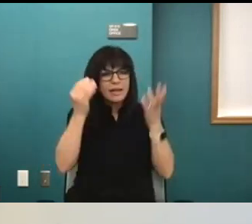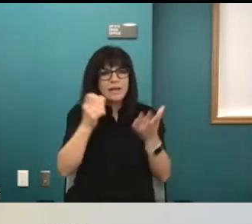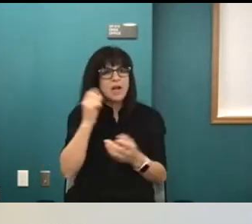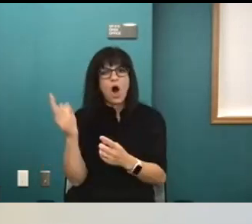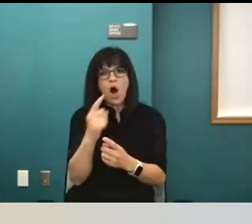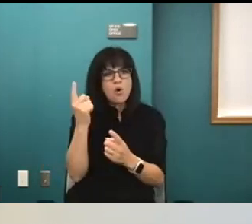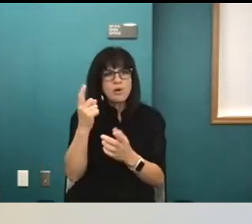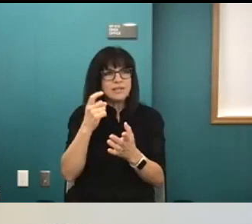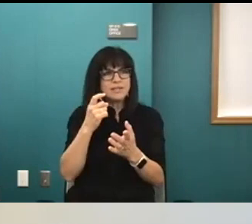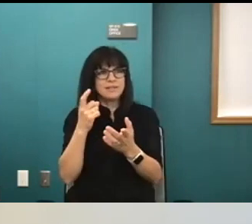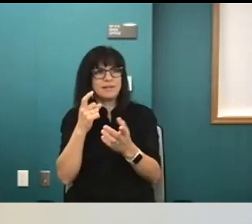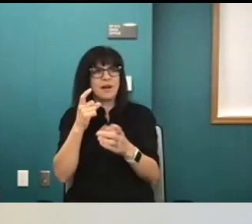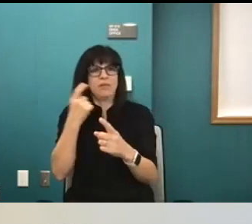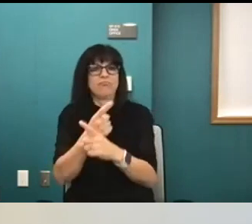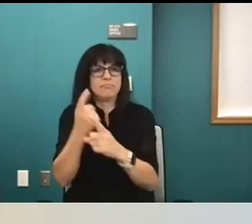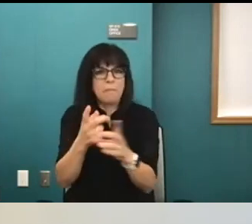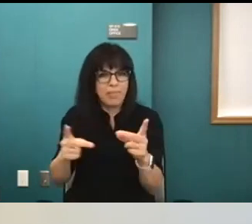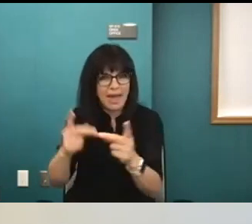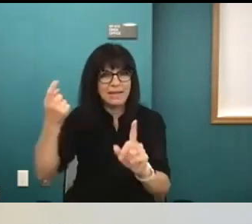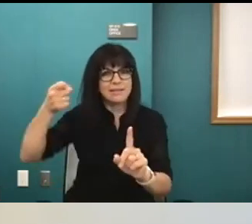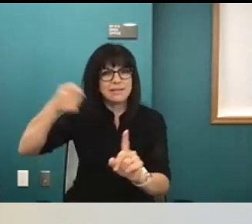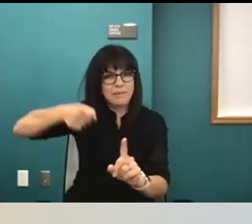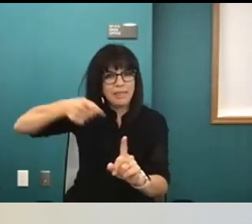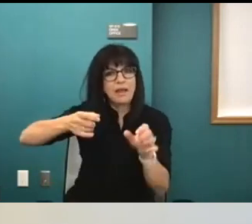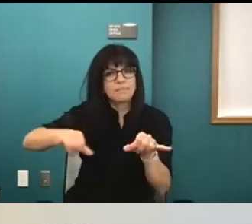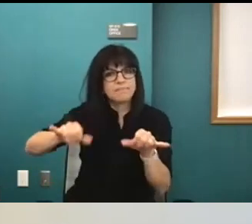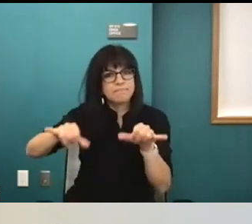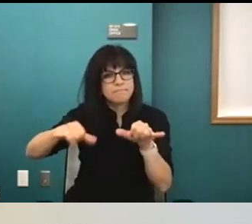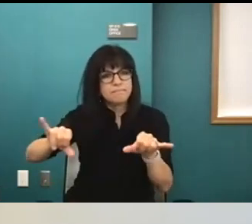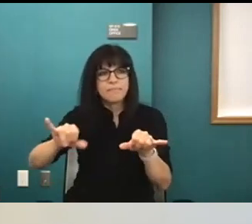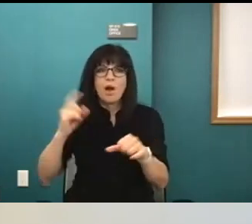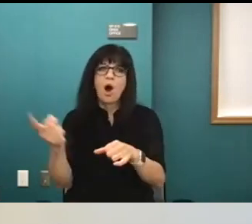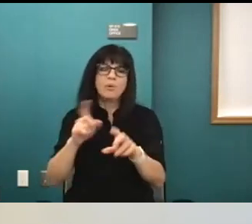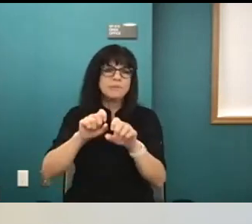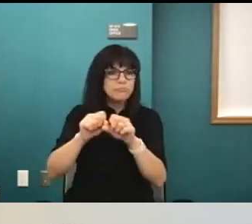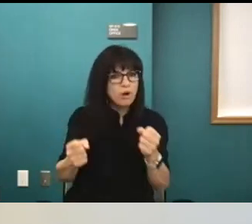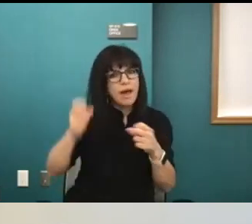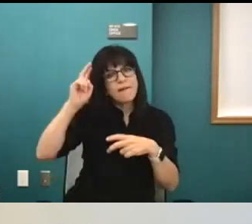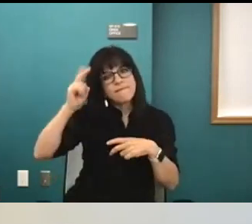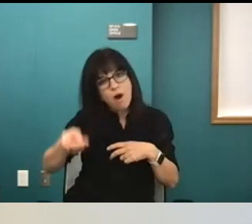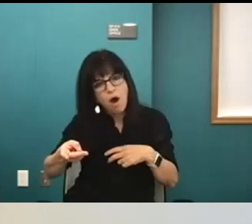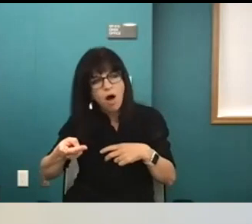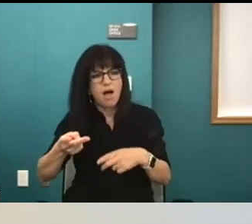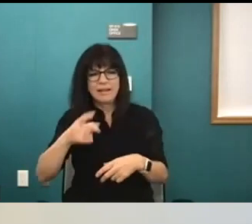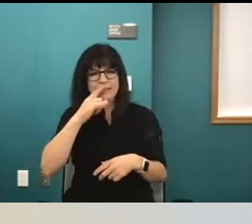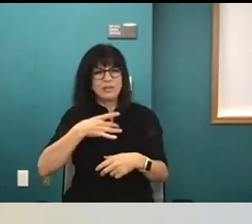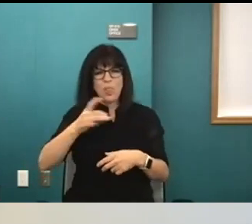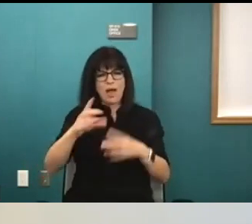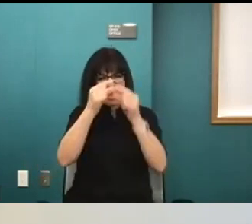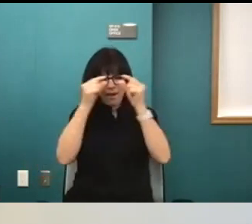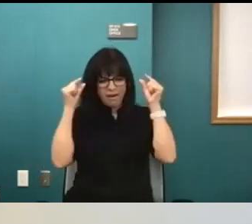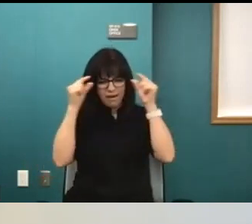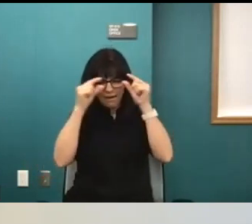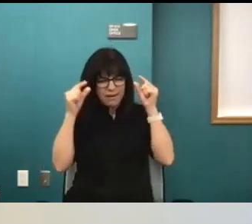be stimulating. There were always issues with things breaking and falling off and kids not liking the feel of the headband. So I